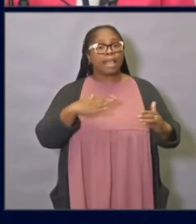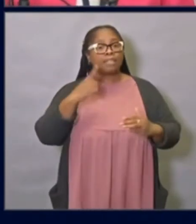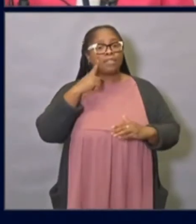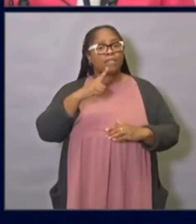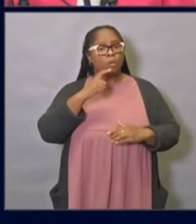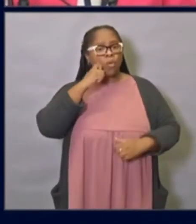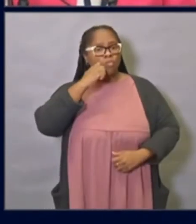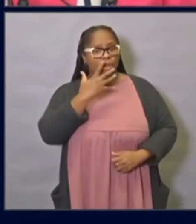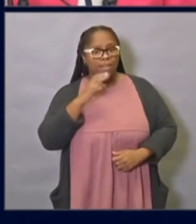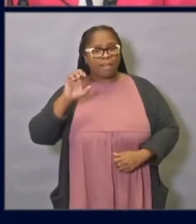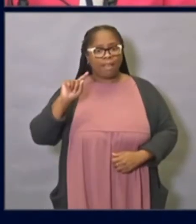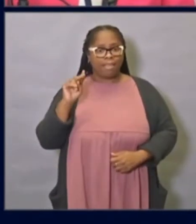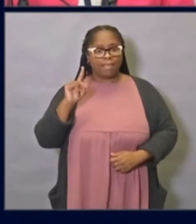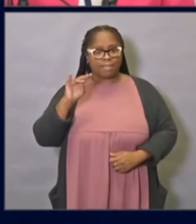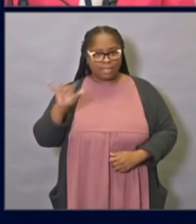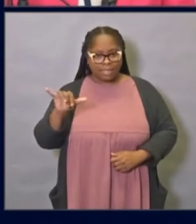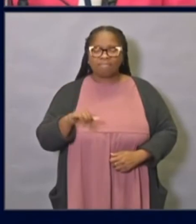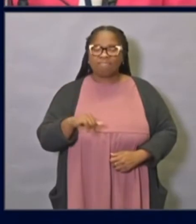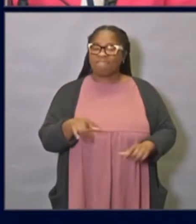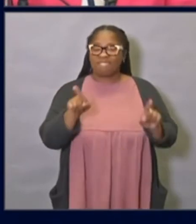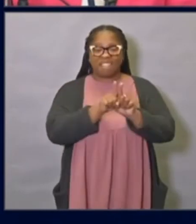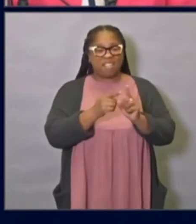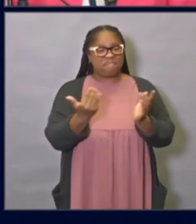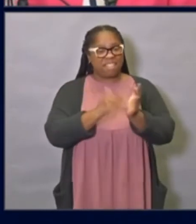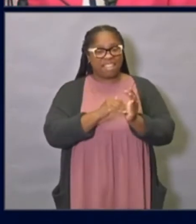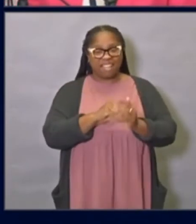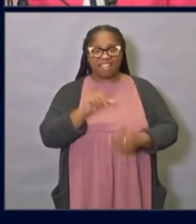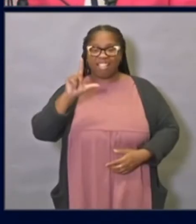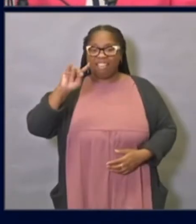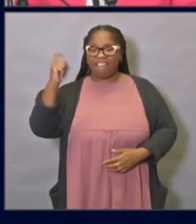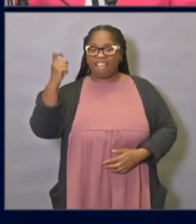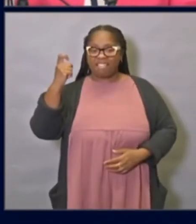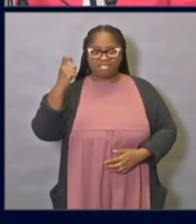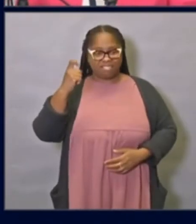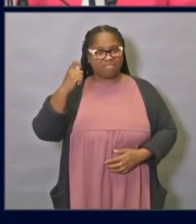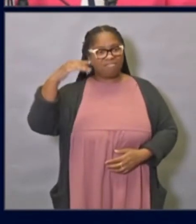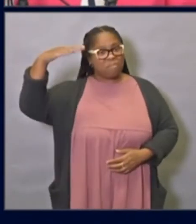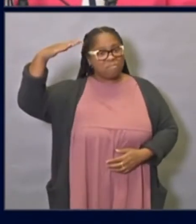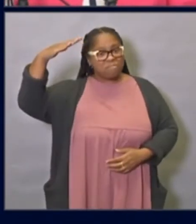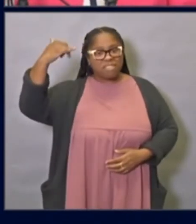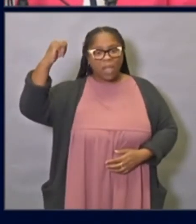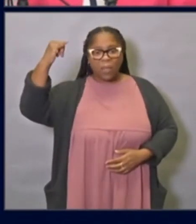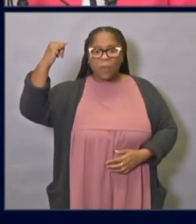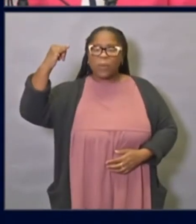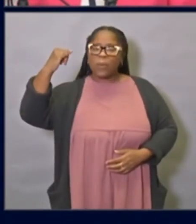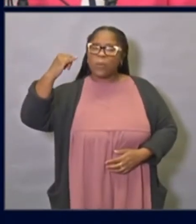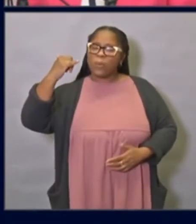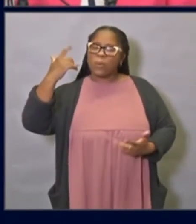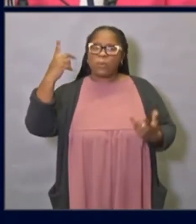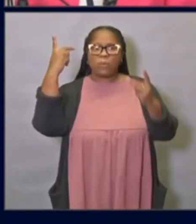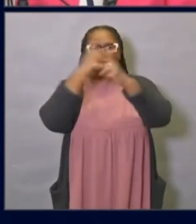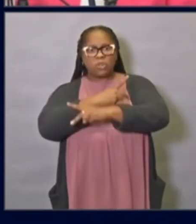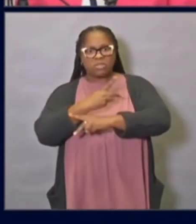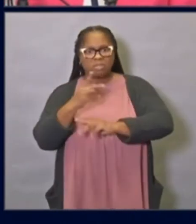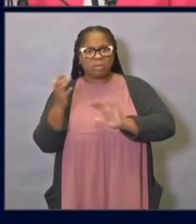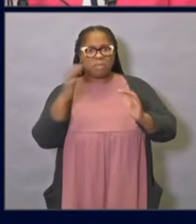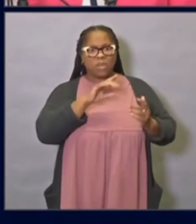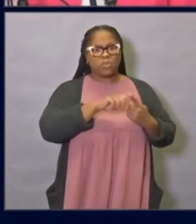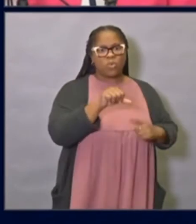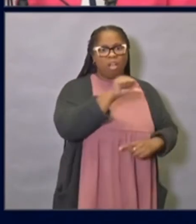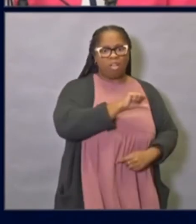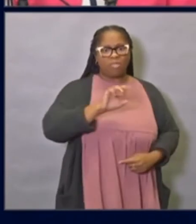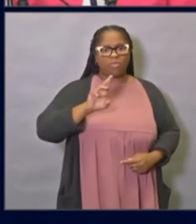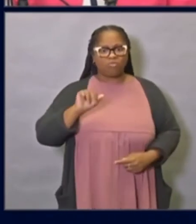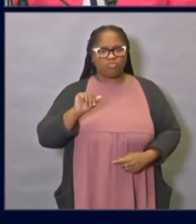trend. Latinx residents, again in yellow, have higher rates of death compared to residents of other races or